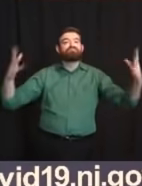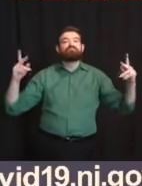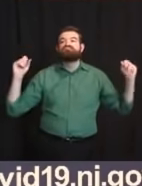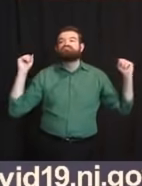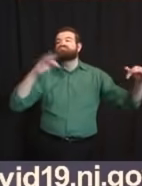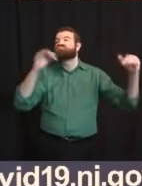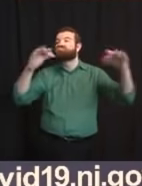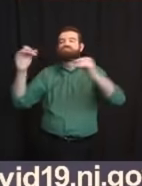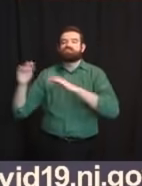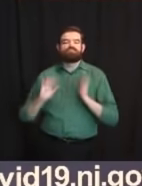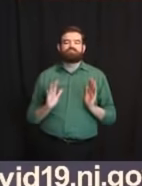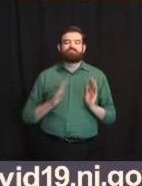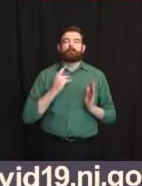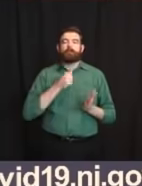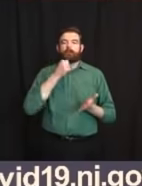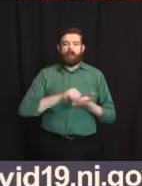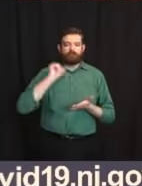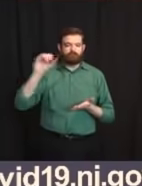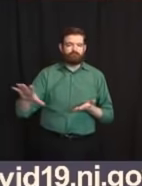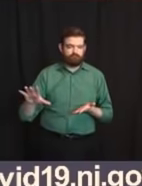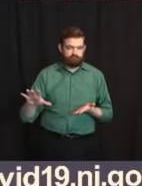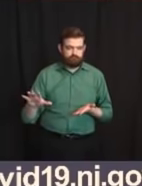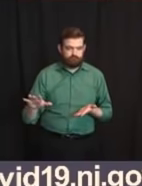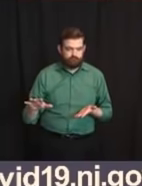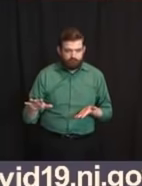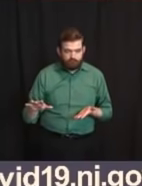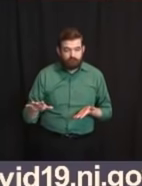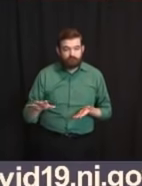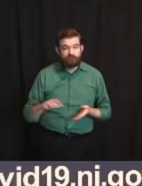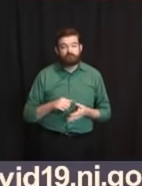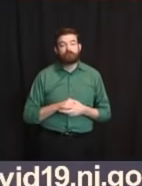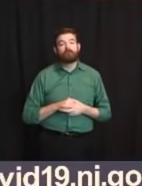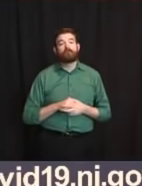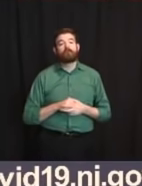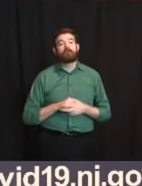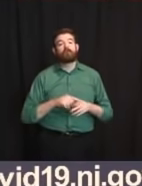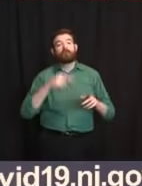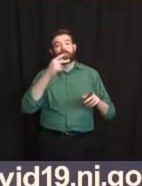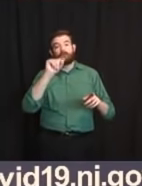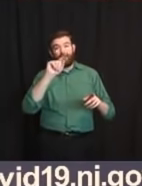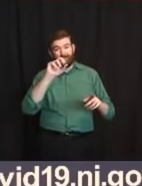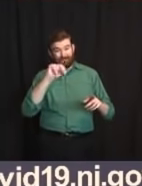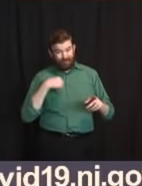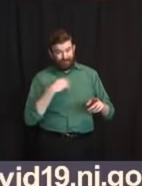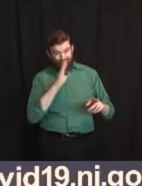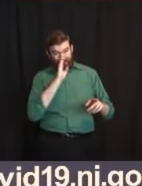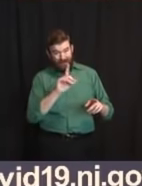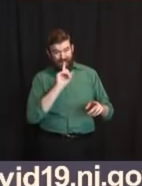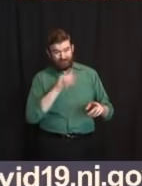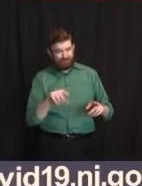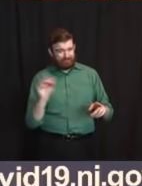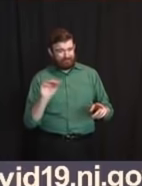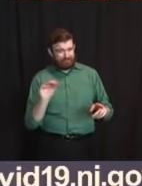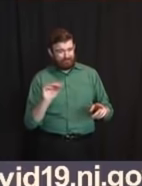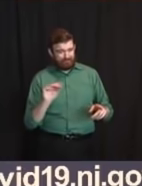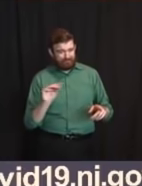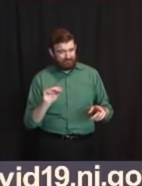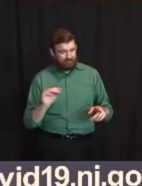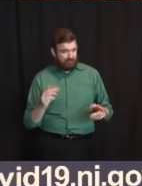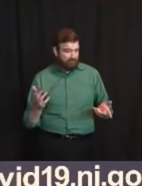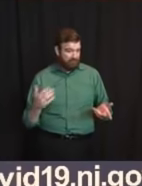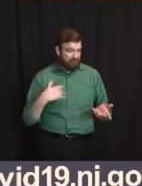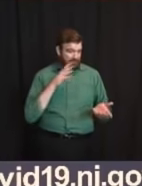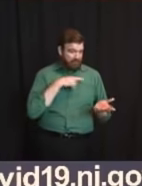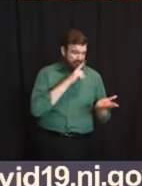that we're looking at. My guess is with some fullness of time, we'll have more to tell on that. I would say to Dion